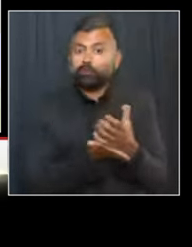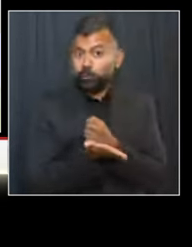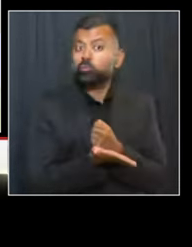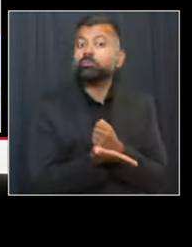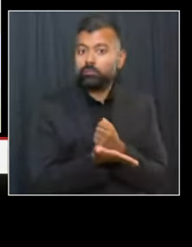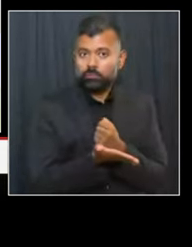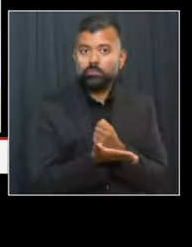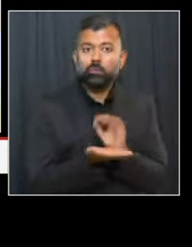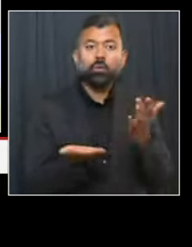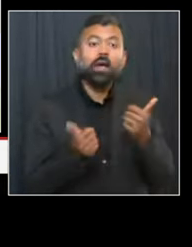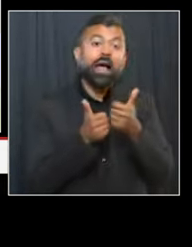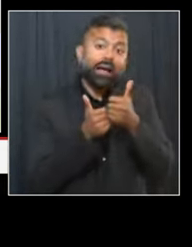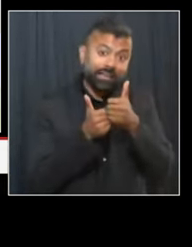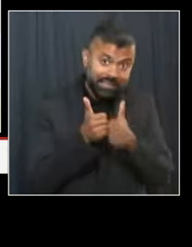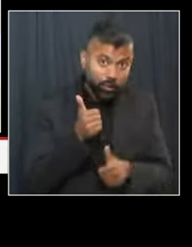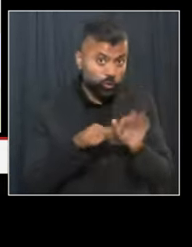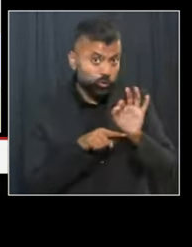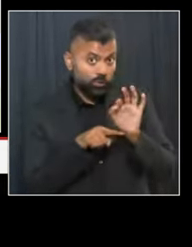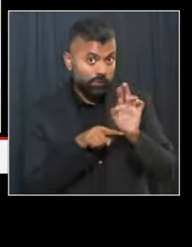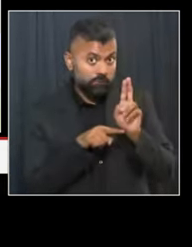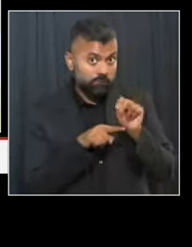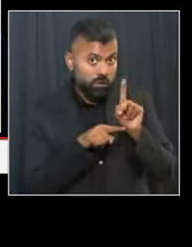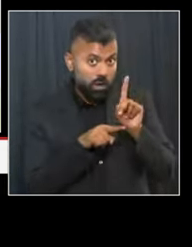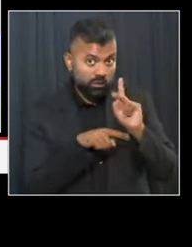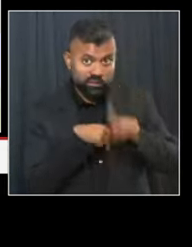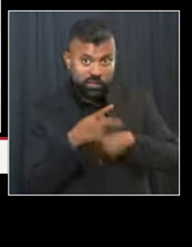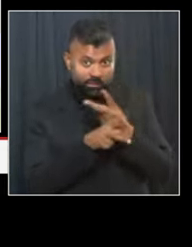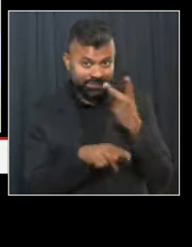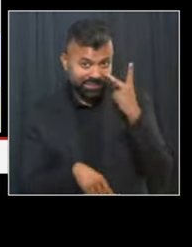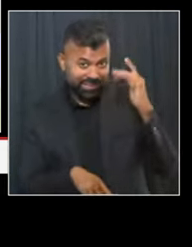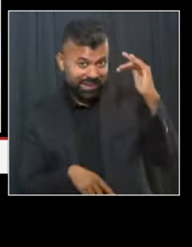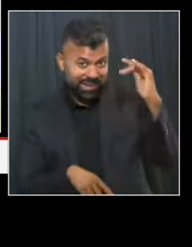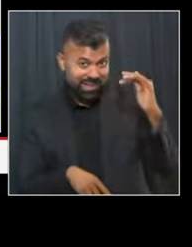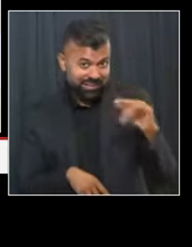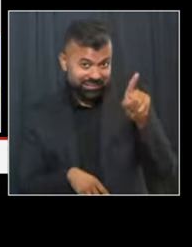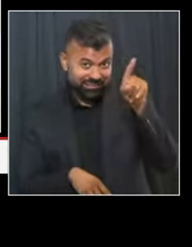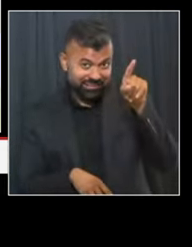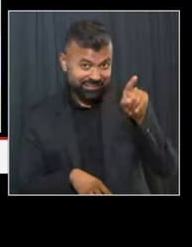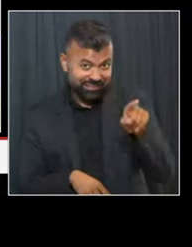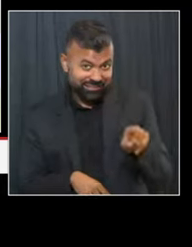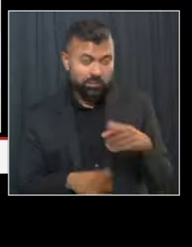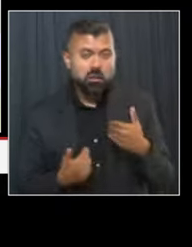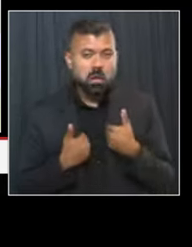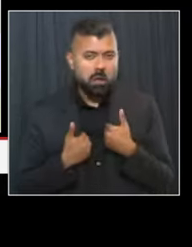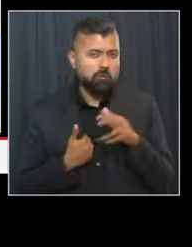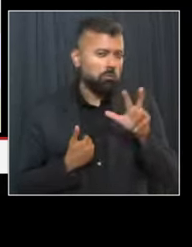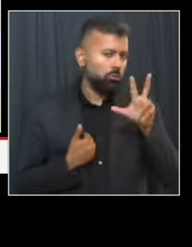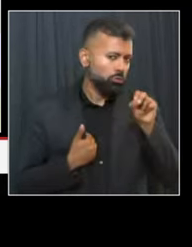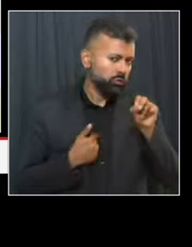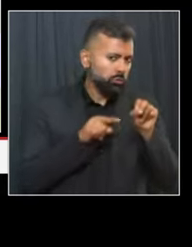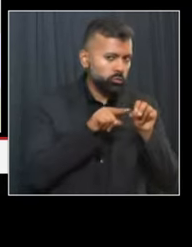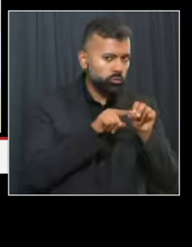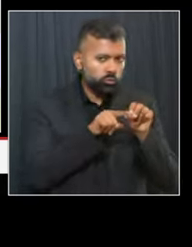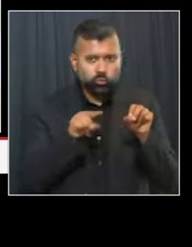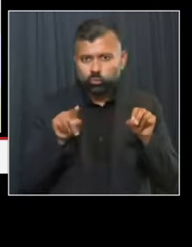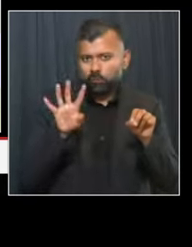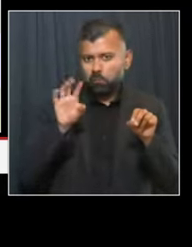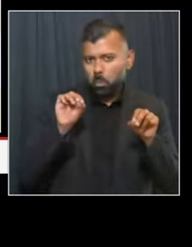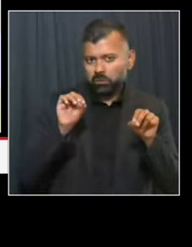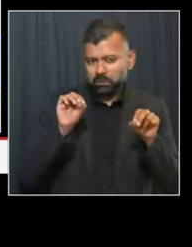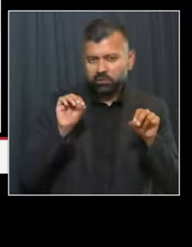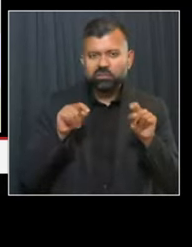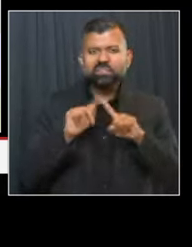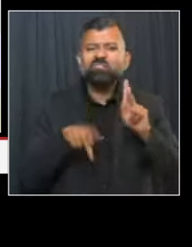tax fund types. There's probably about 30 to 40 of them. And what we discovered is that there was enough there with automatic